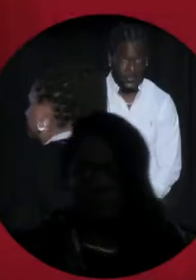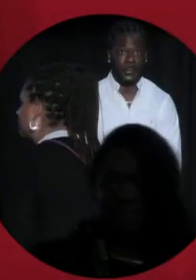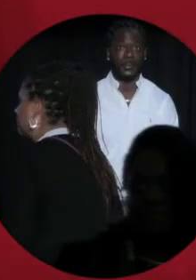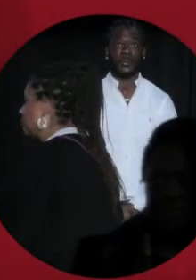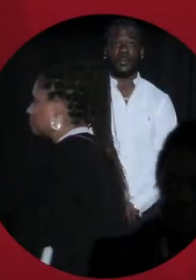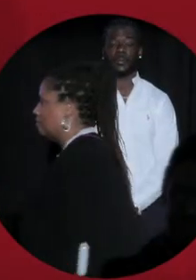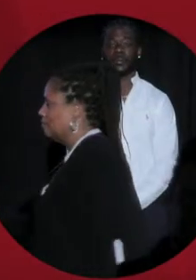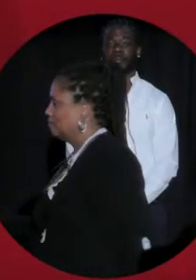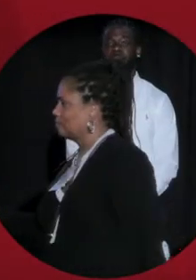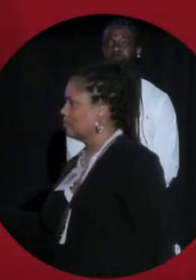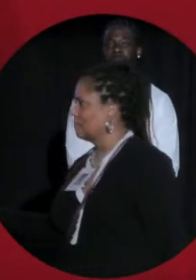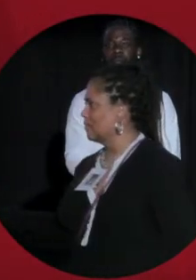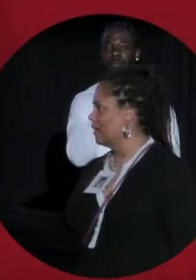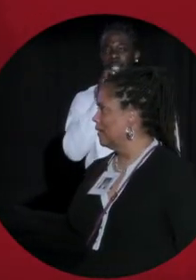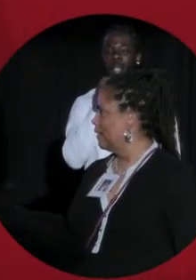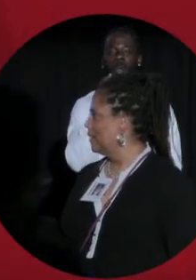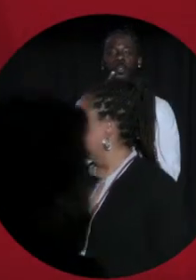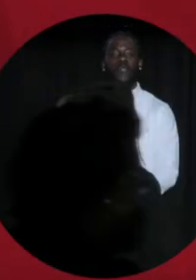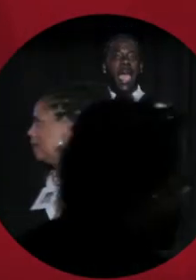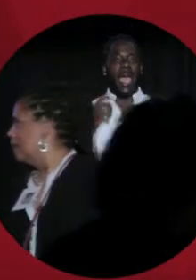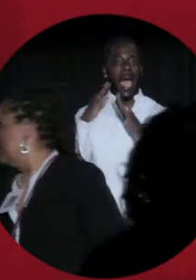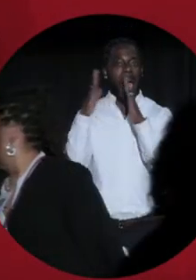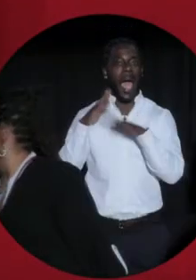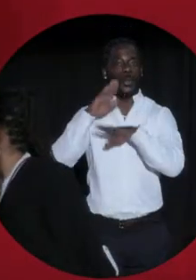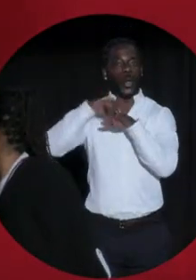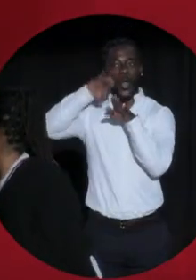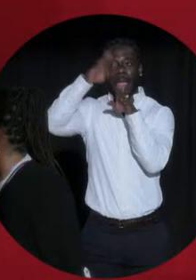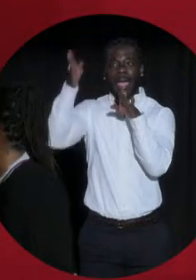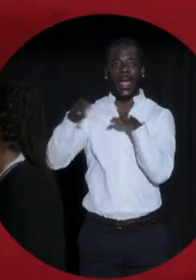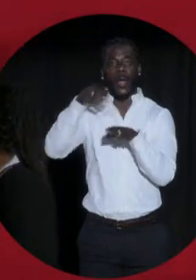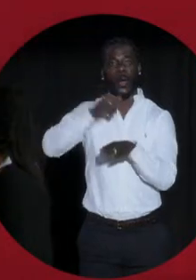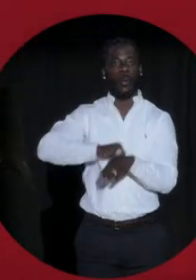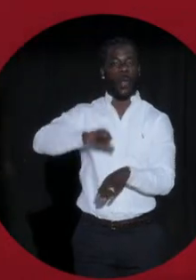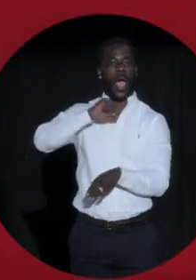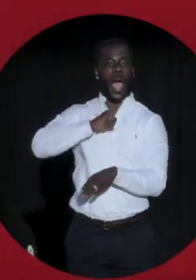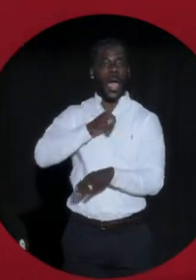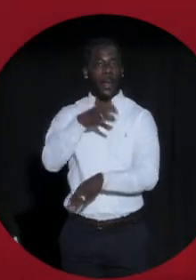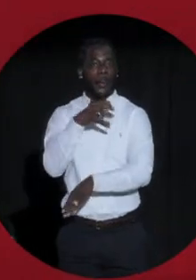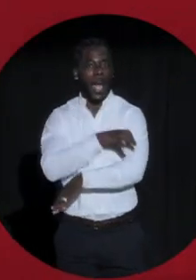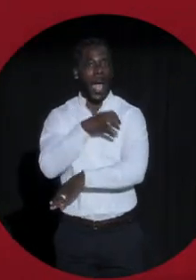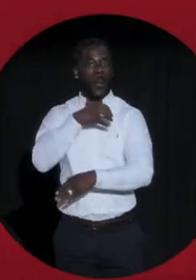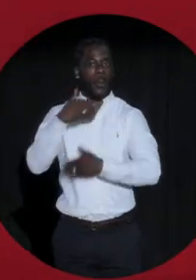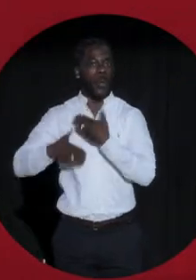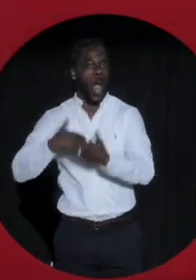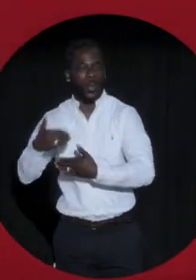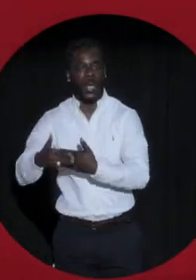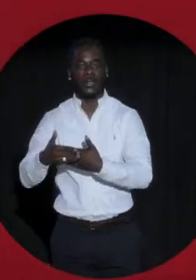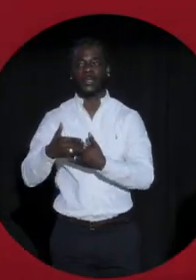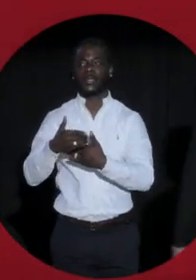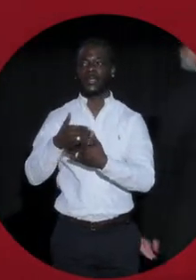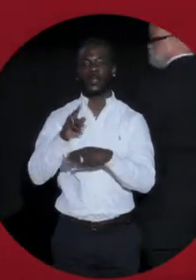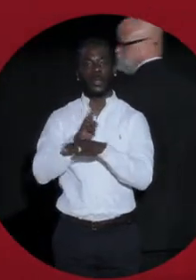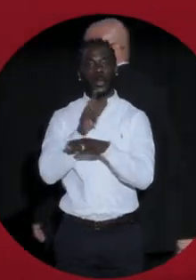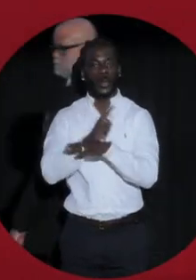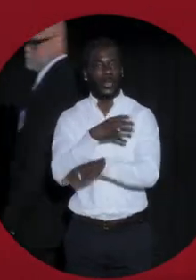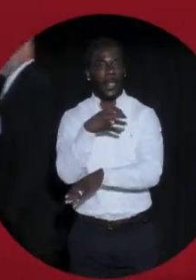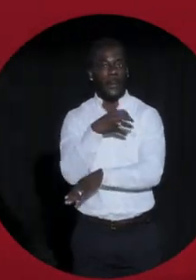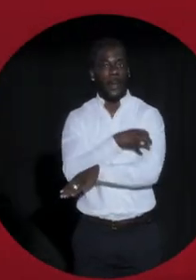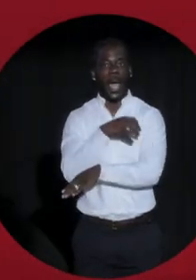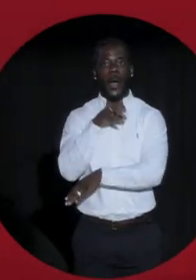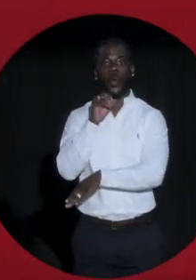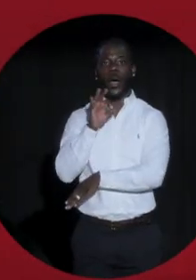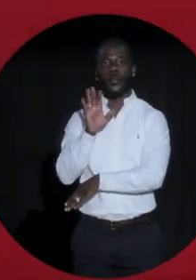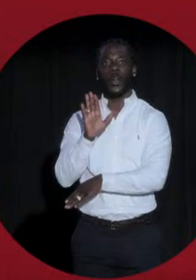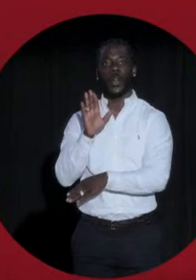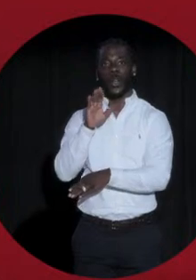That little red house on the hill, pride, power, progress, using the power of